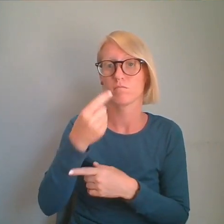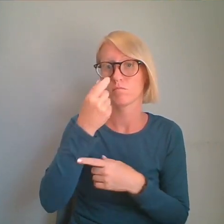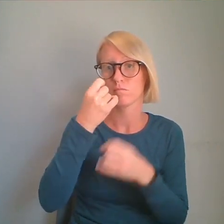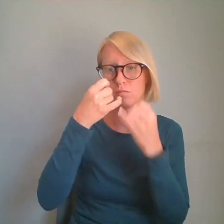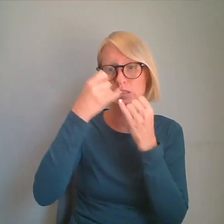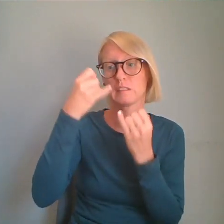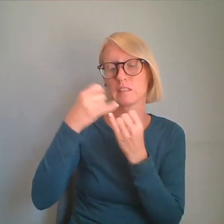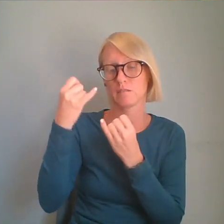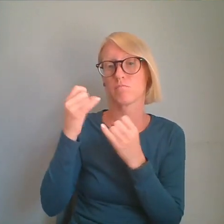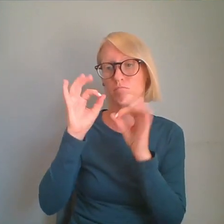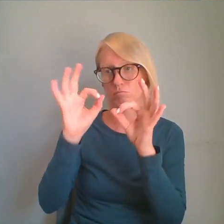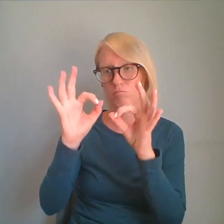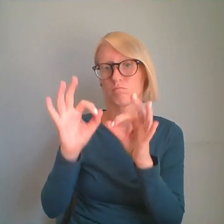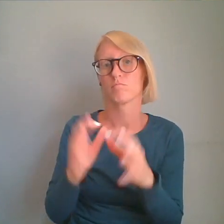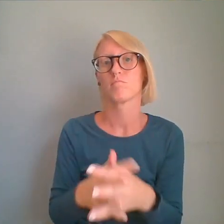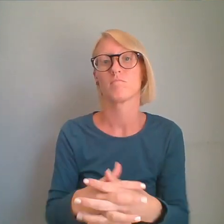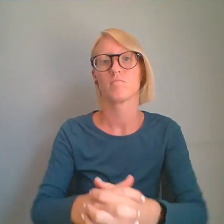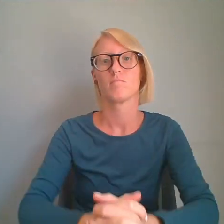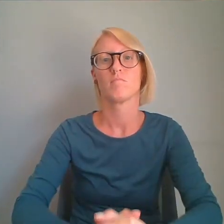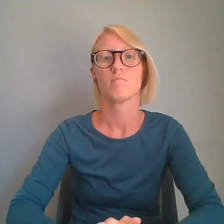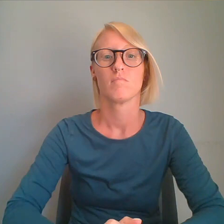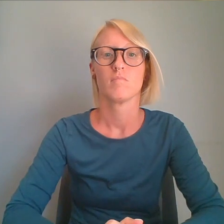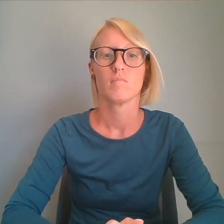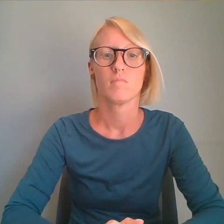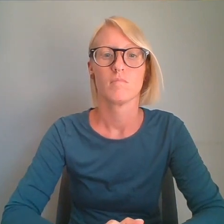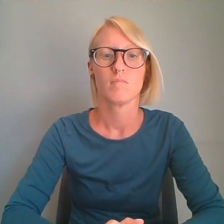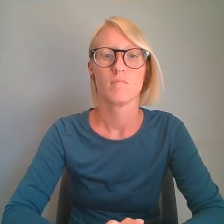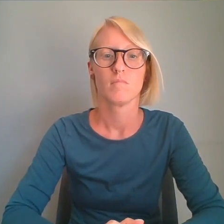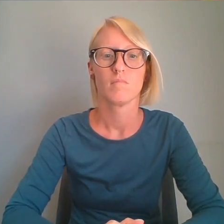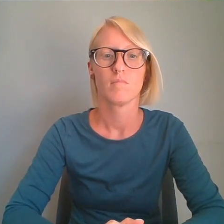so I can continue with the procedure.